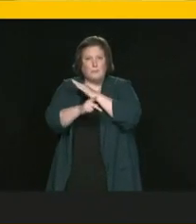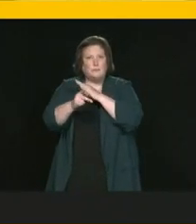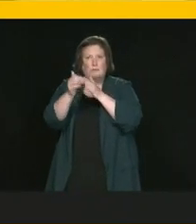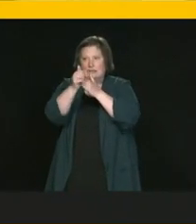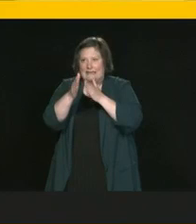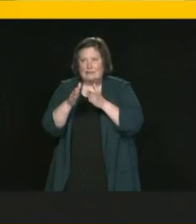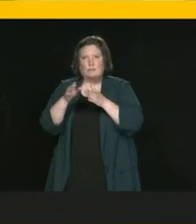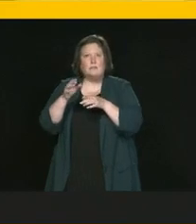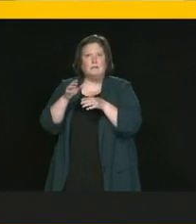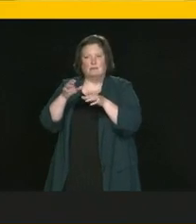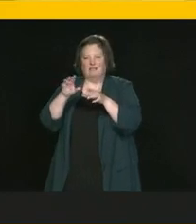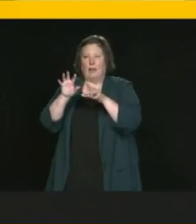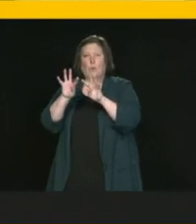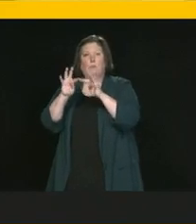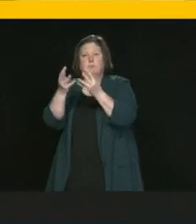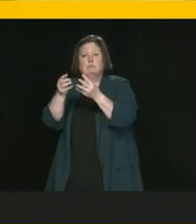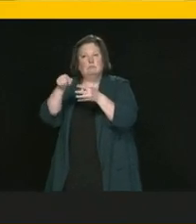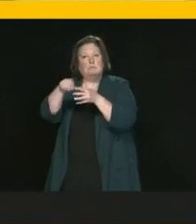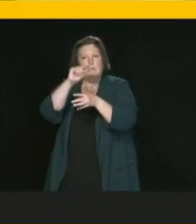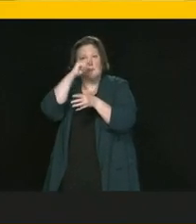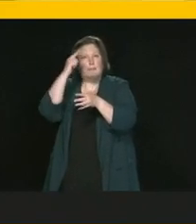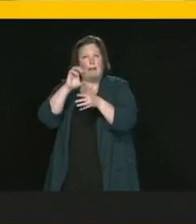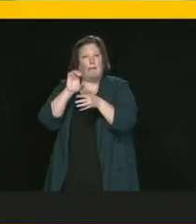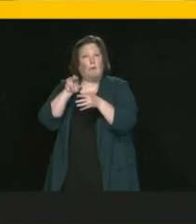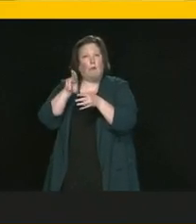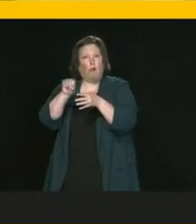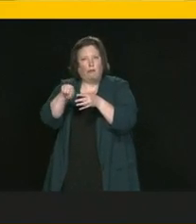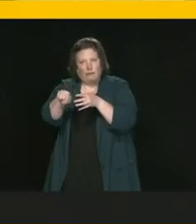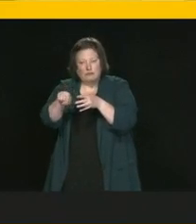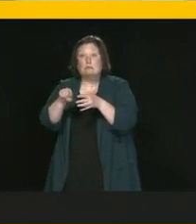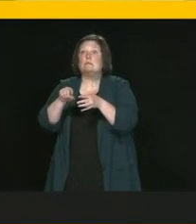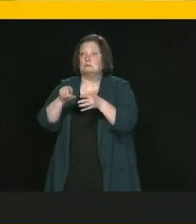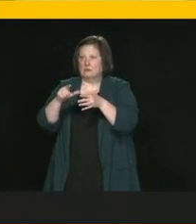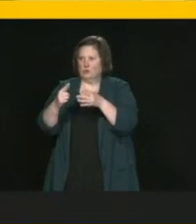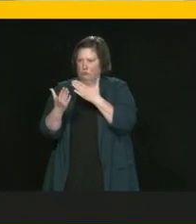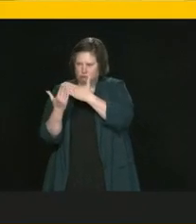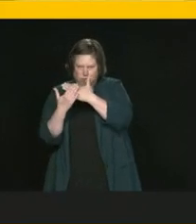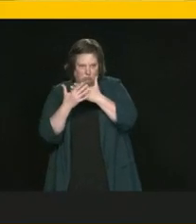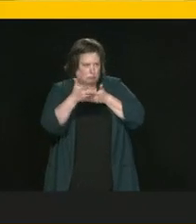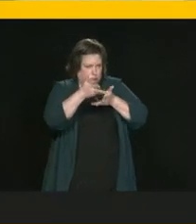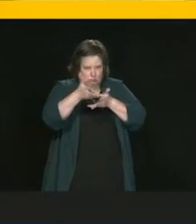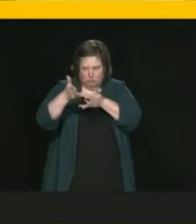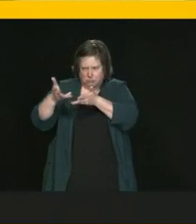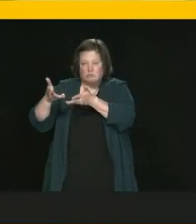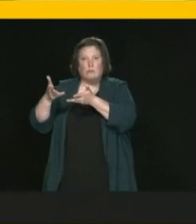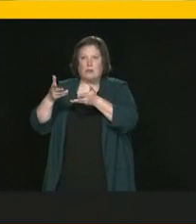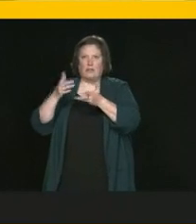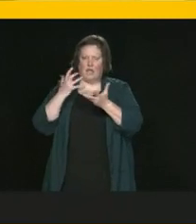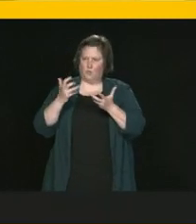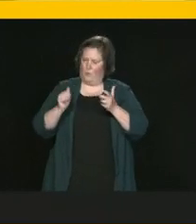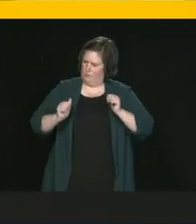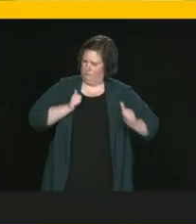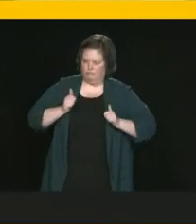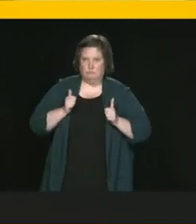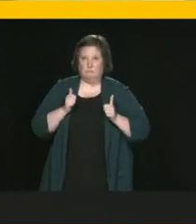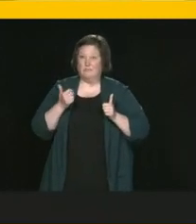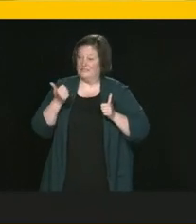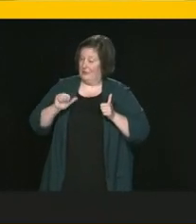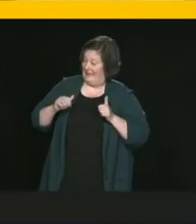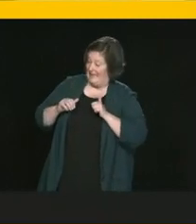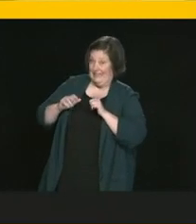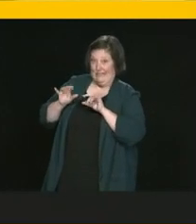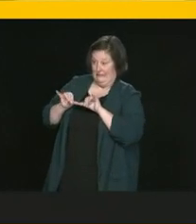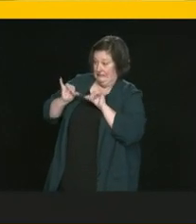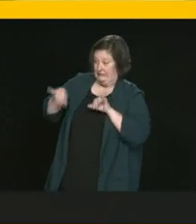Parliamentary Black Caucus, to ensure that we are ambitious enough to finally put an end to systemic discrimination